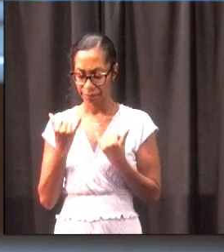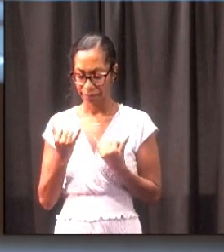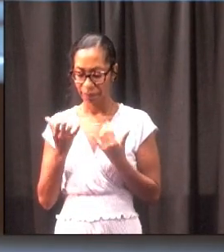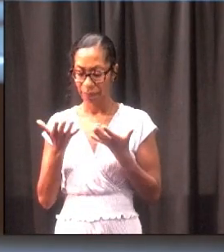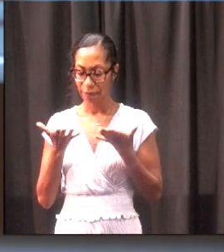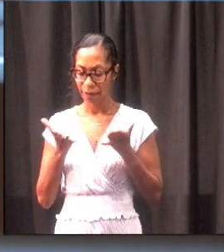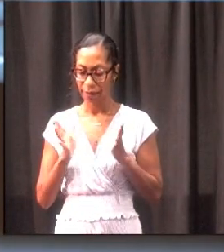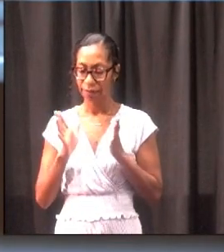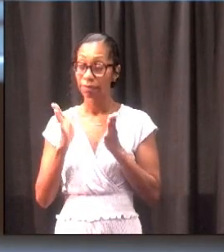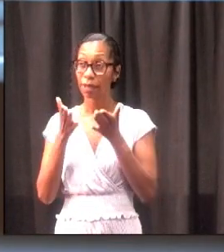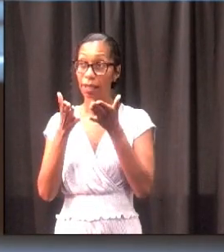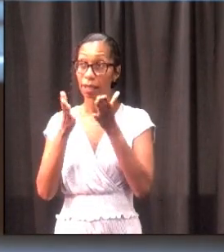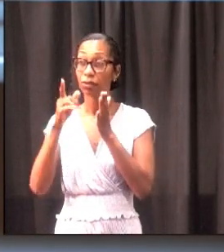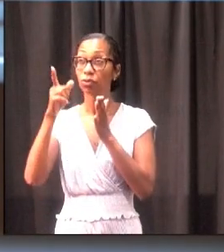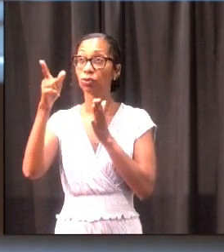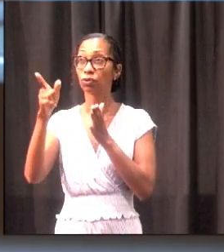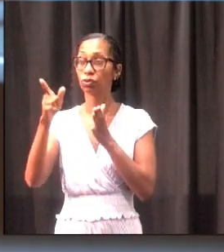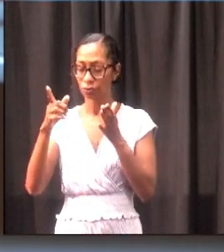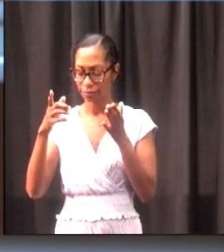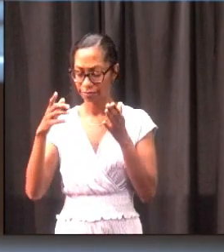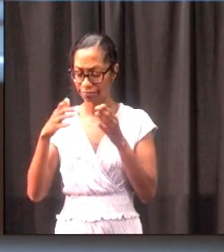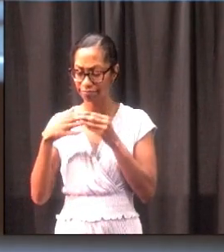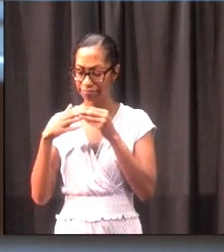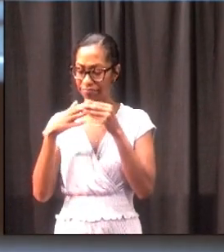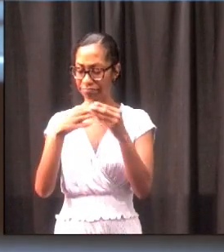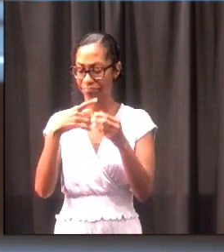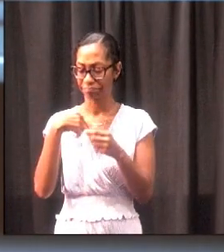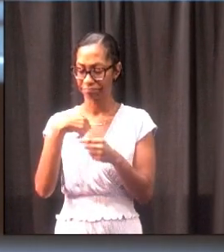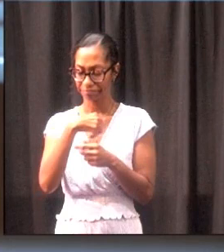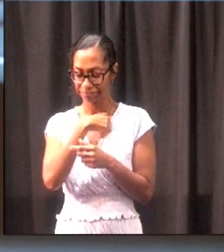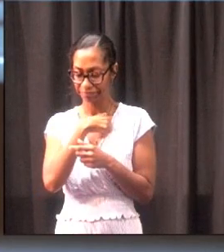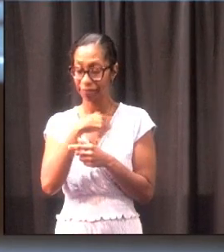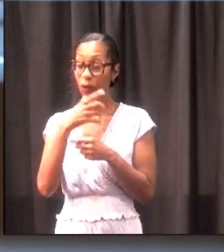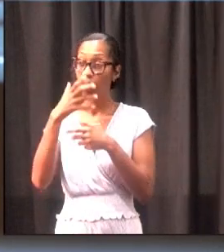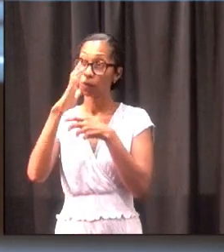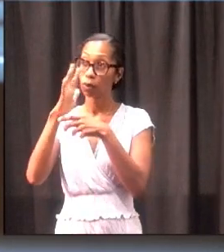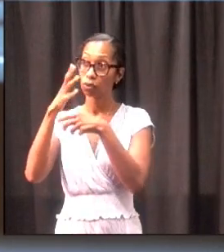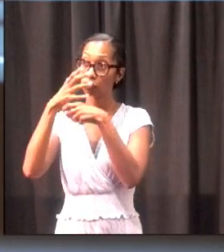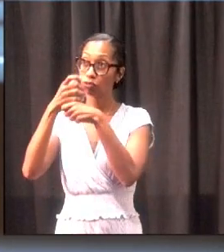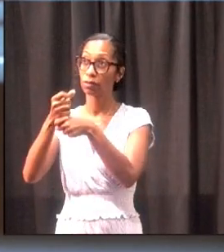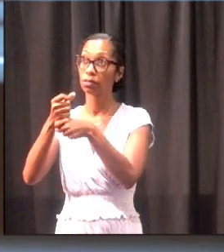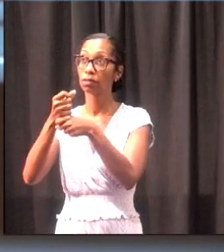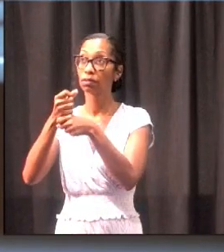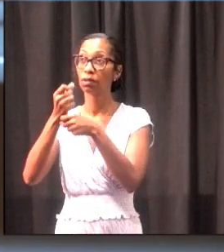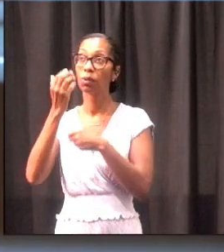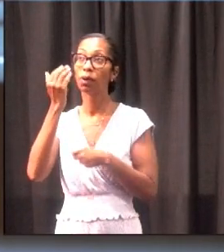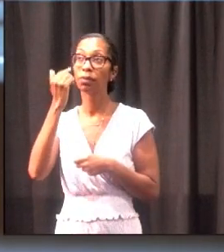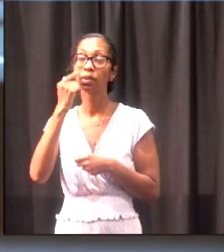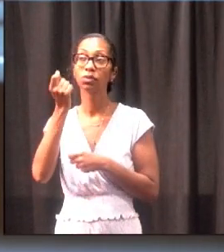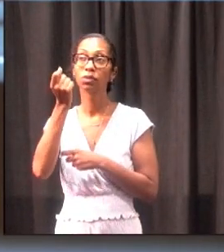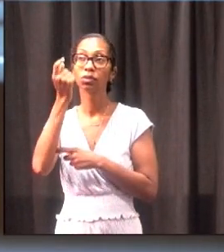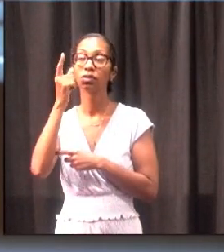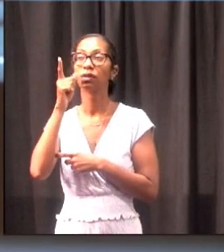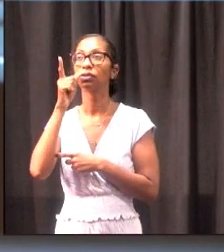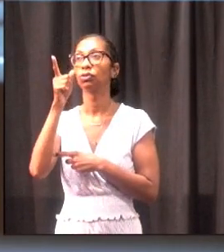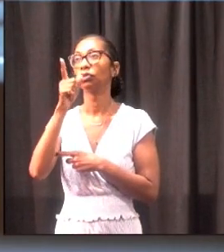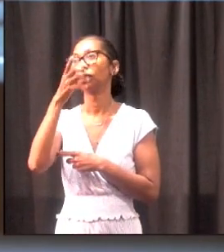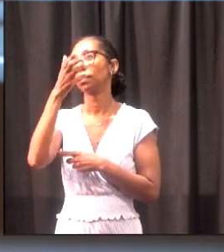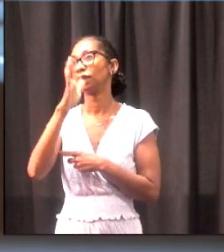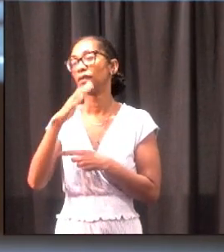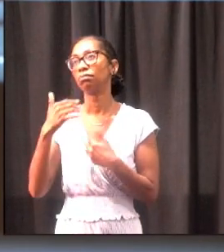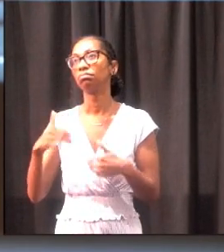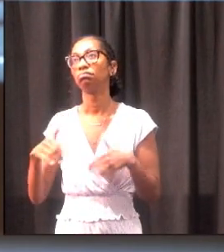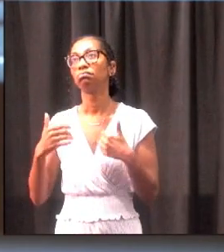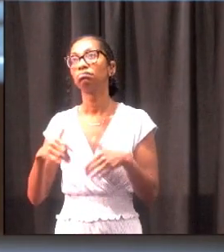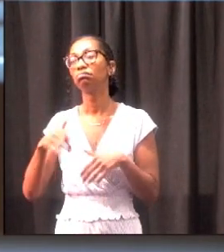glory, that we will operate, God, in trust and in faith, understanding that you are a glorious God. And God,